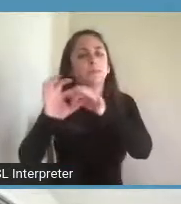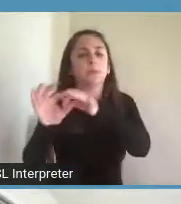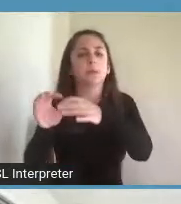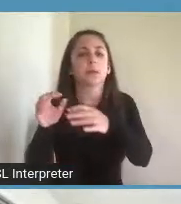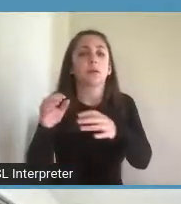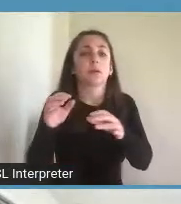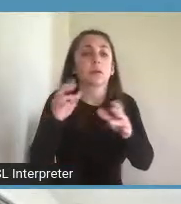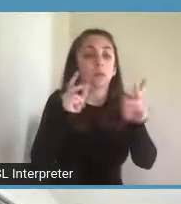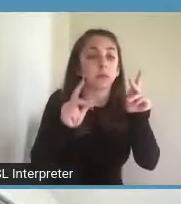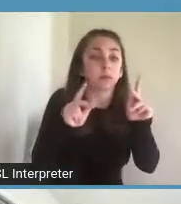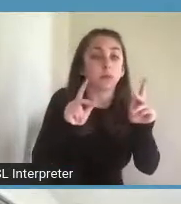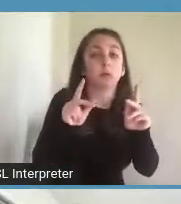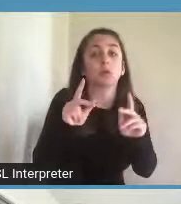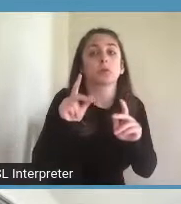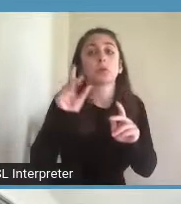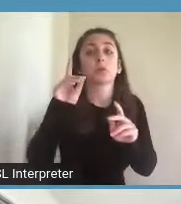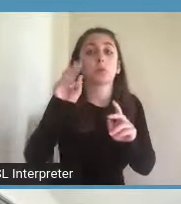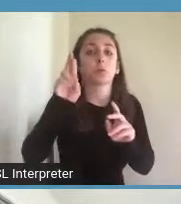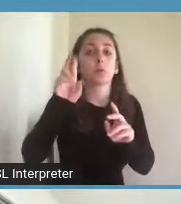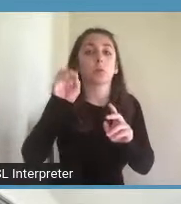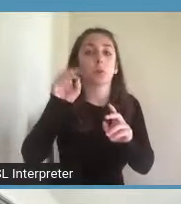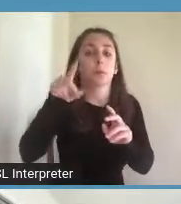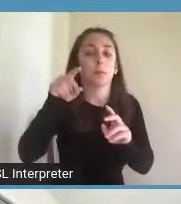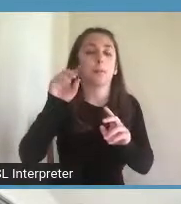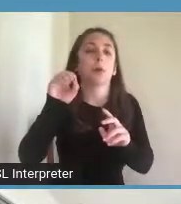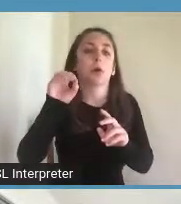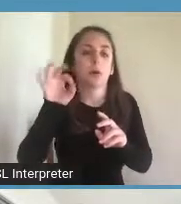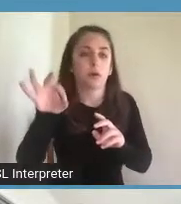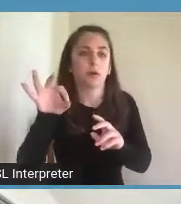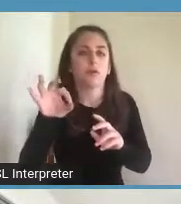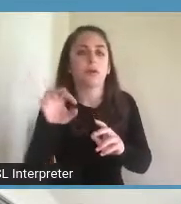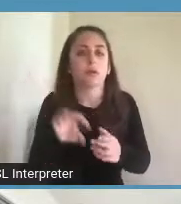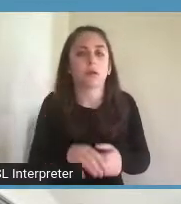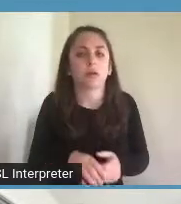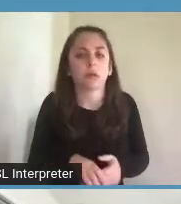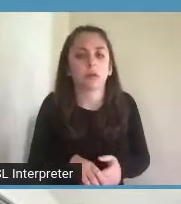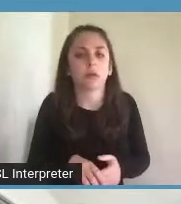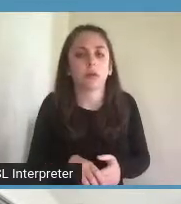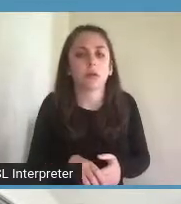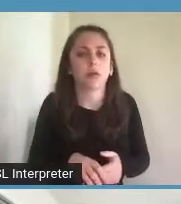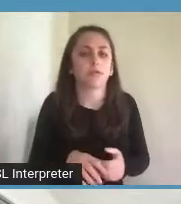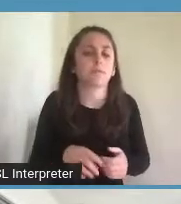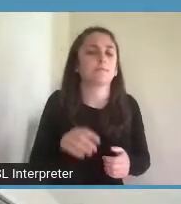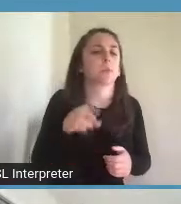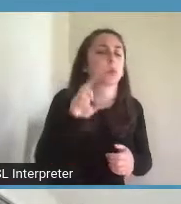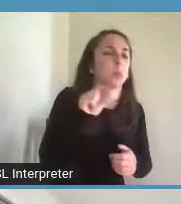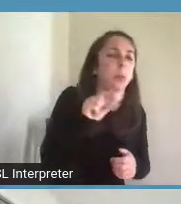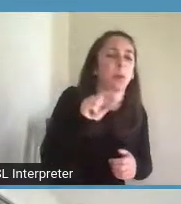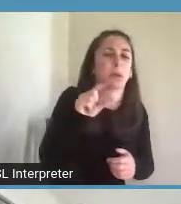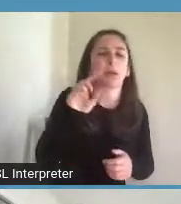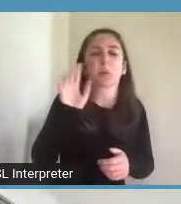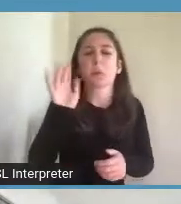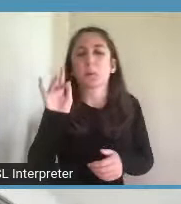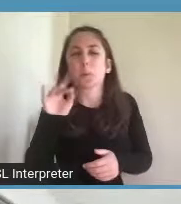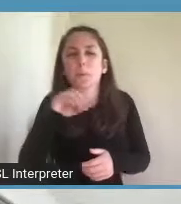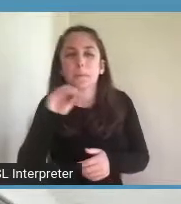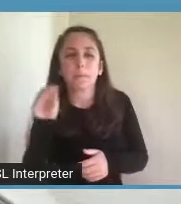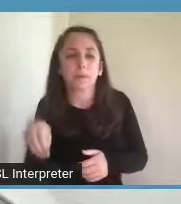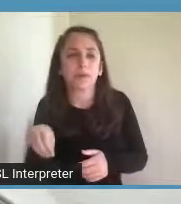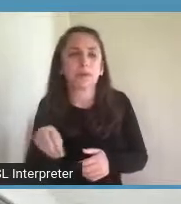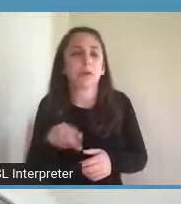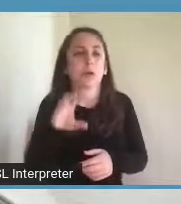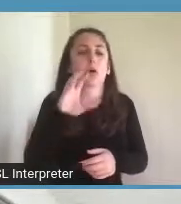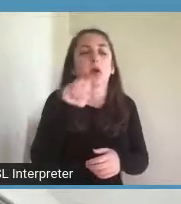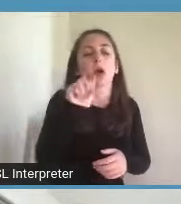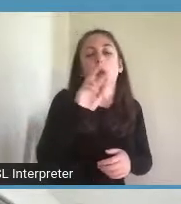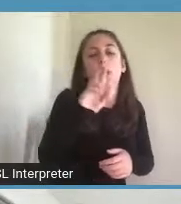from the cart page. Only 74% of them are making it. So, you know, somewhere between 20 and 25% are not going from that cart page to